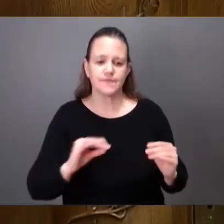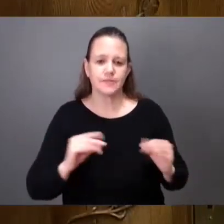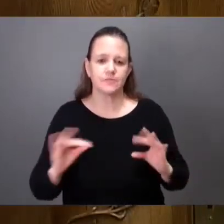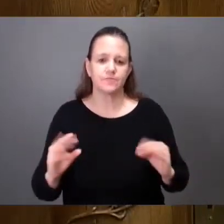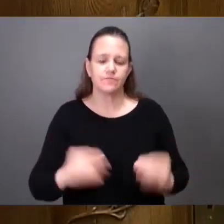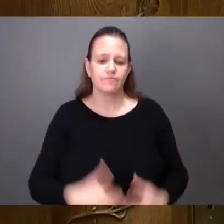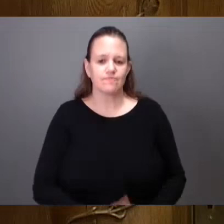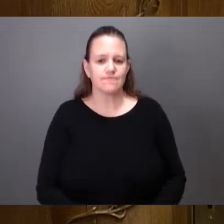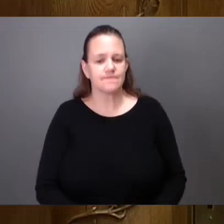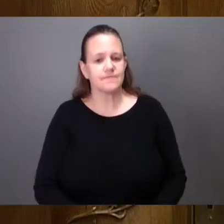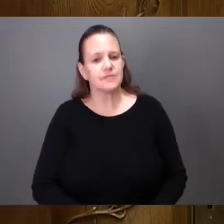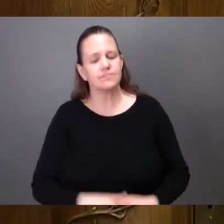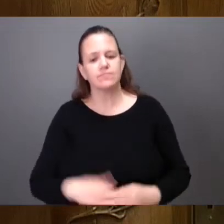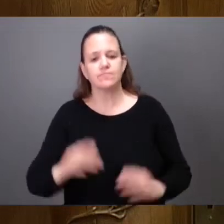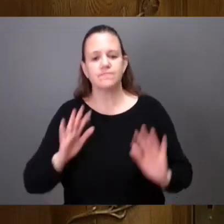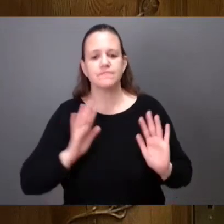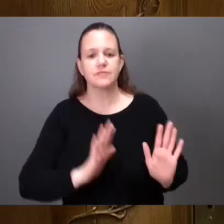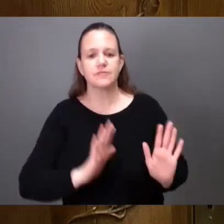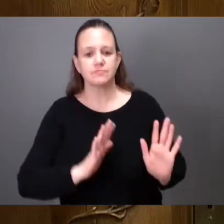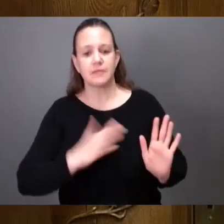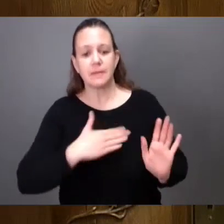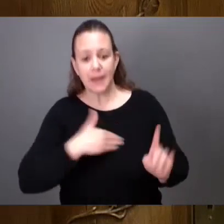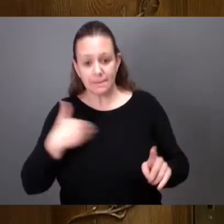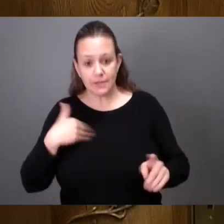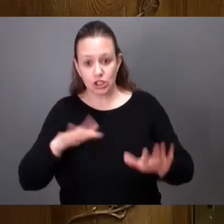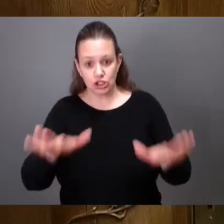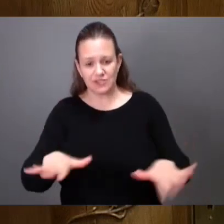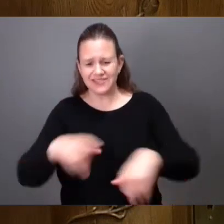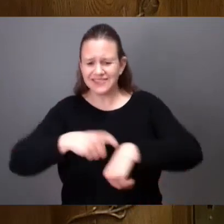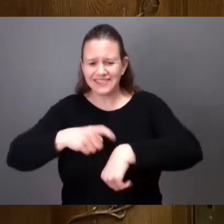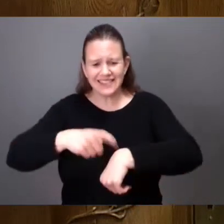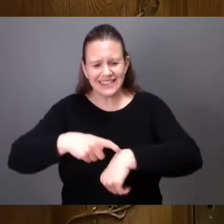we are wasting time in question period. Please.